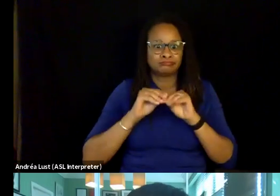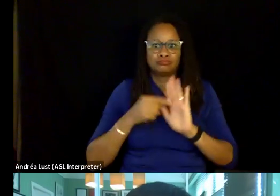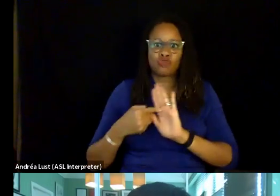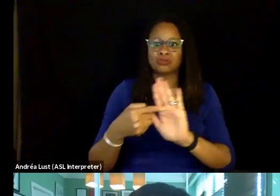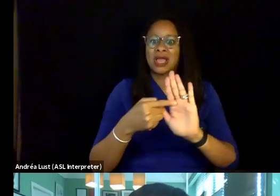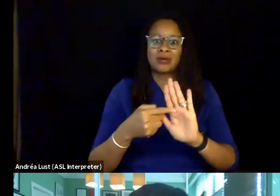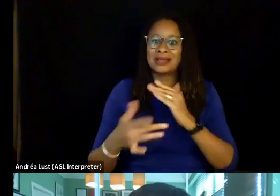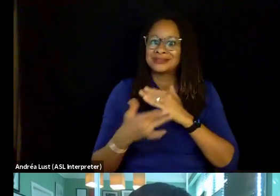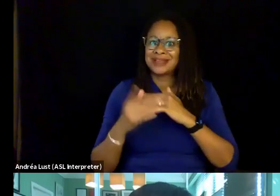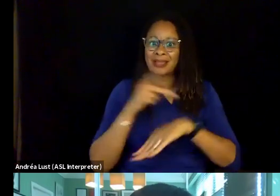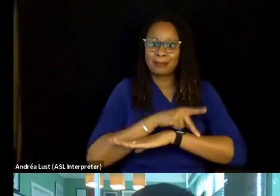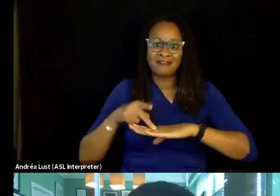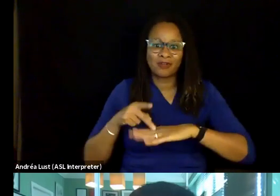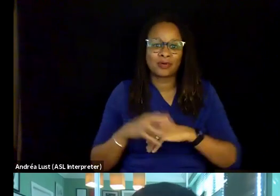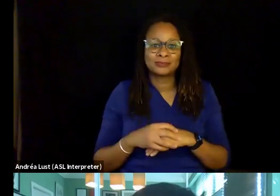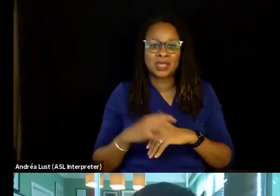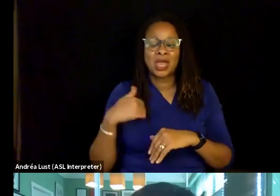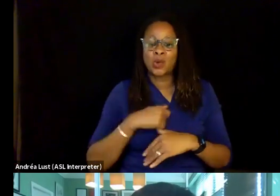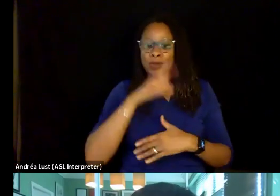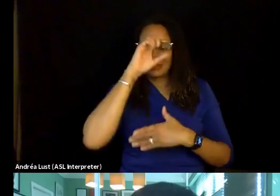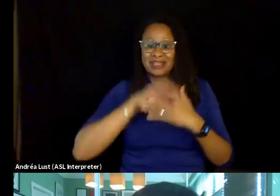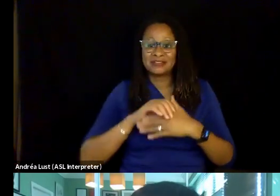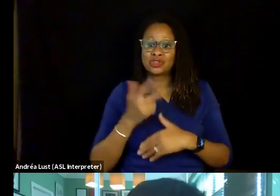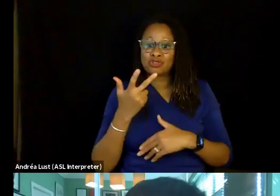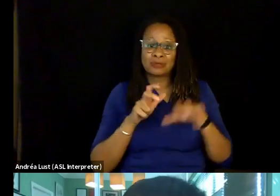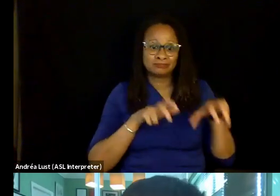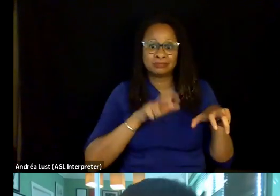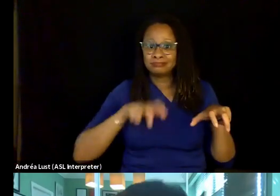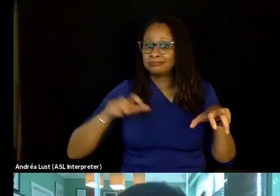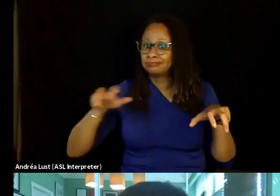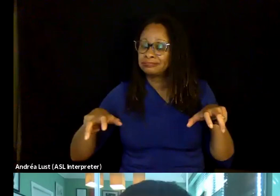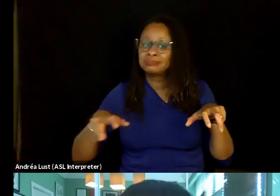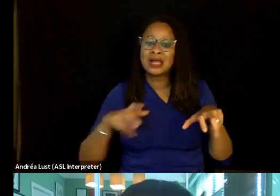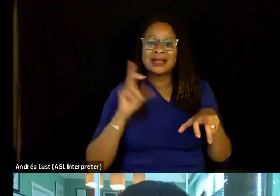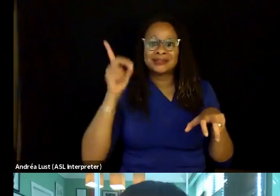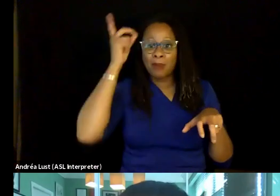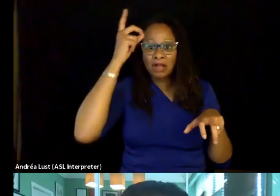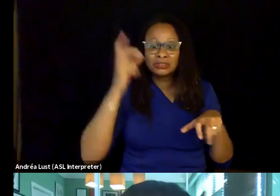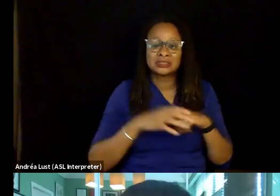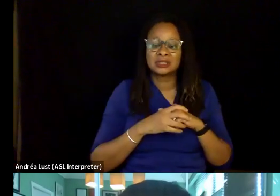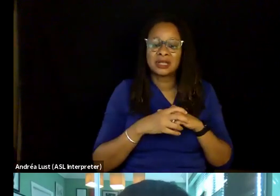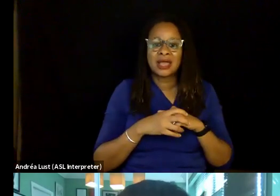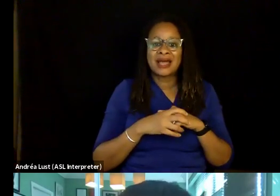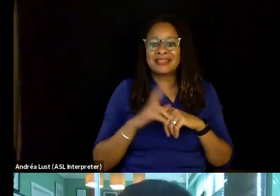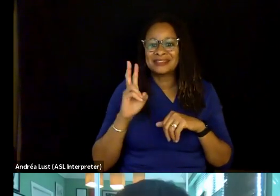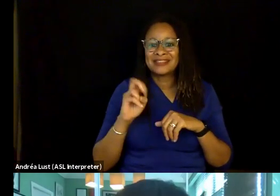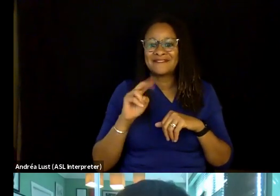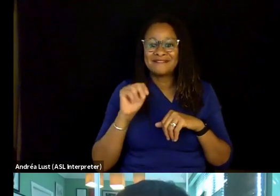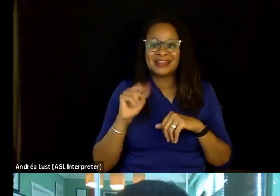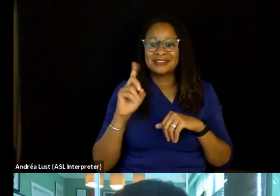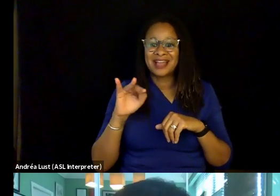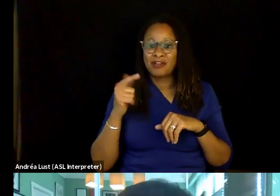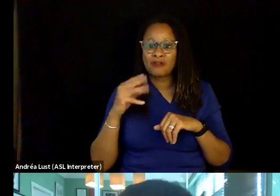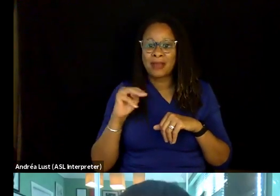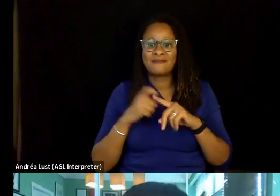is, we believe that, you know, there are three stools right now for democracy. These are the Venn diagram of Rappler from the very